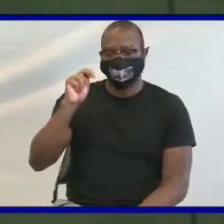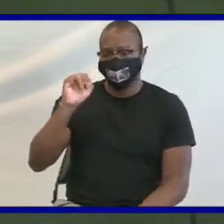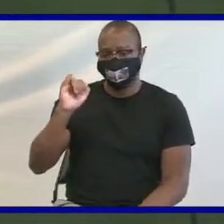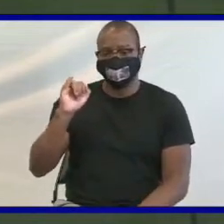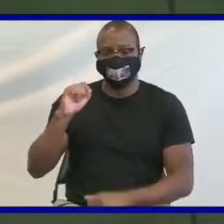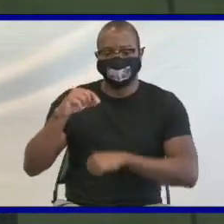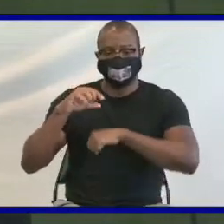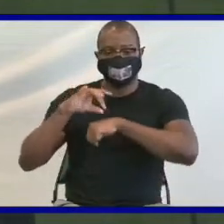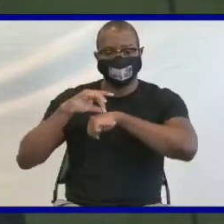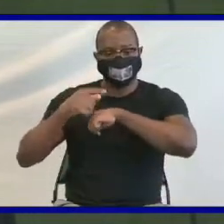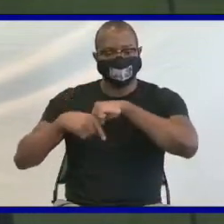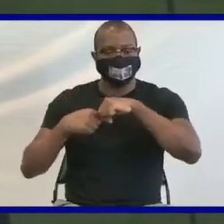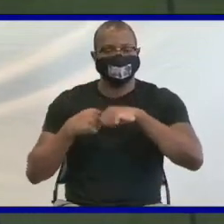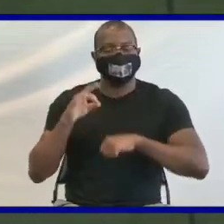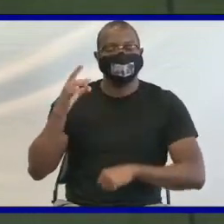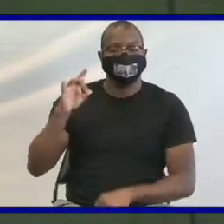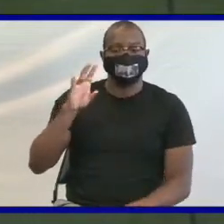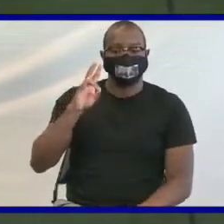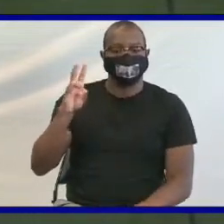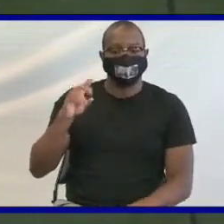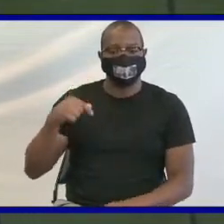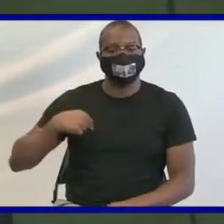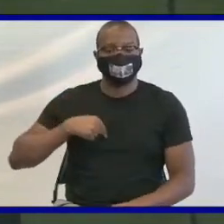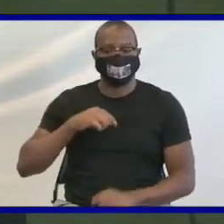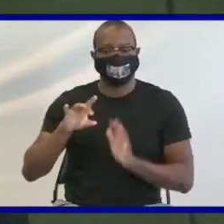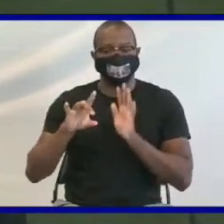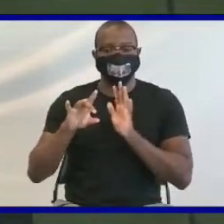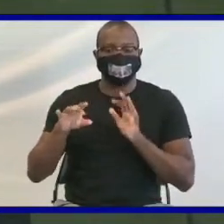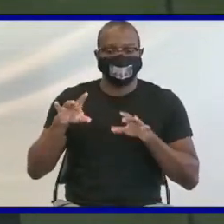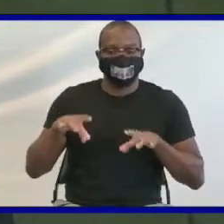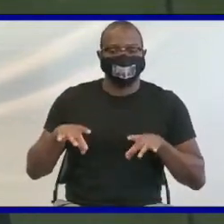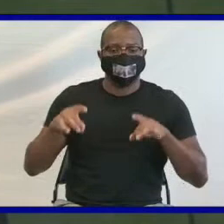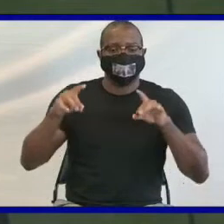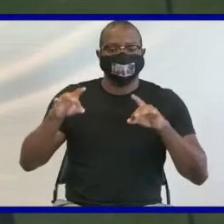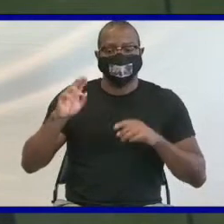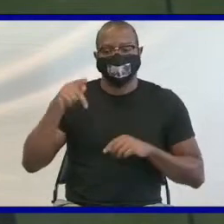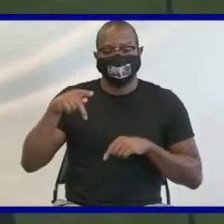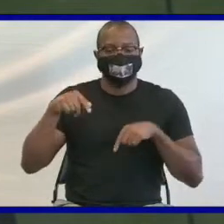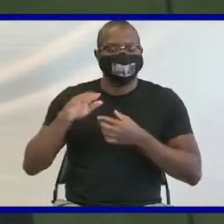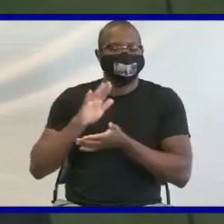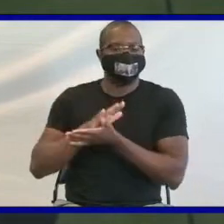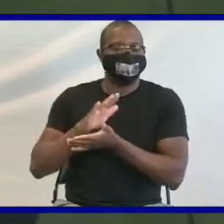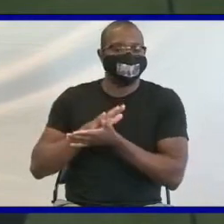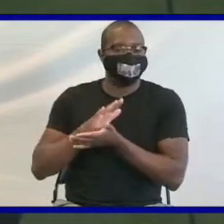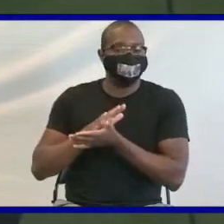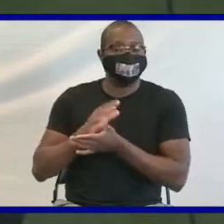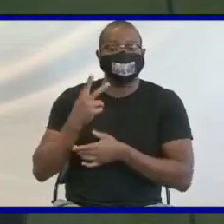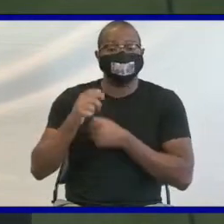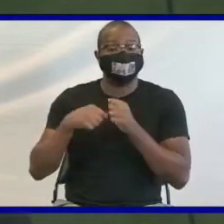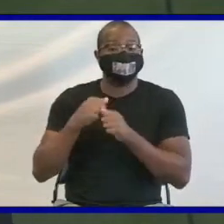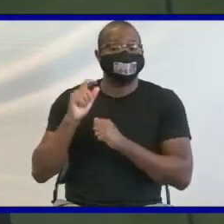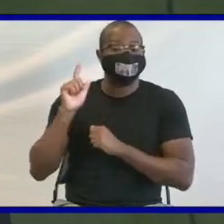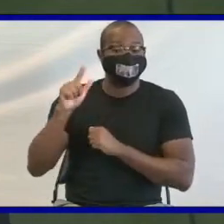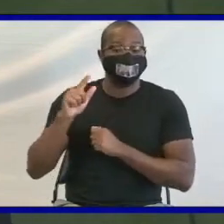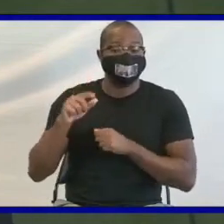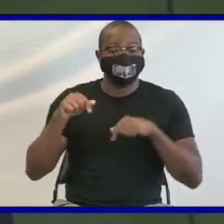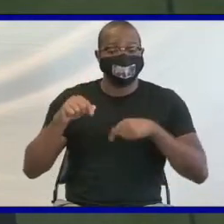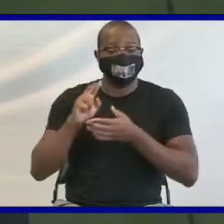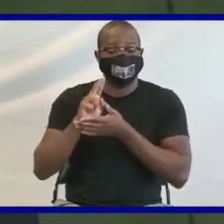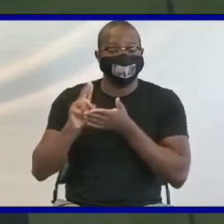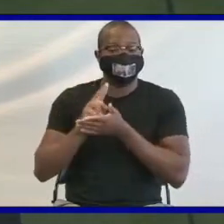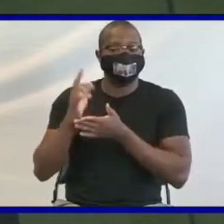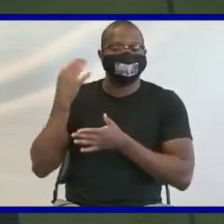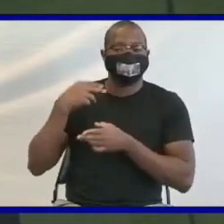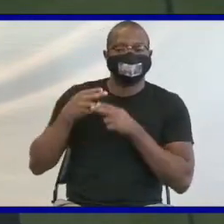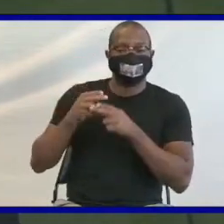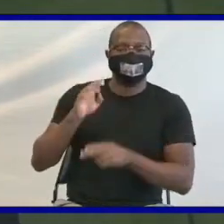university was founded on the principles of equal education and philanthropy. Just 3 years later, our university, then known as